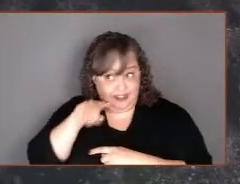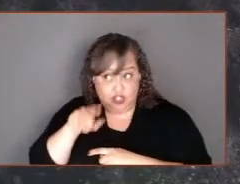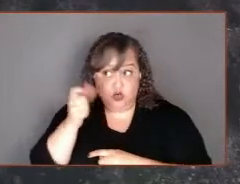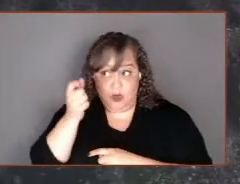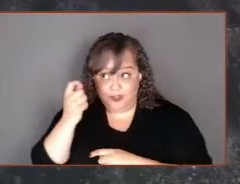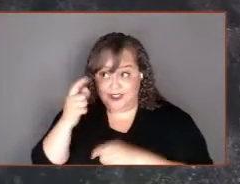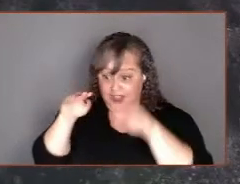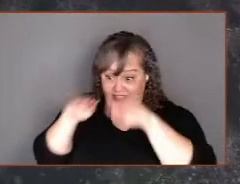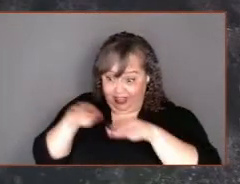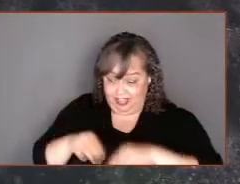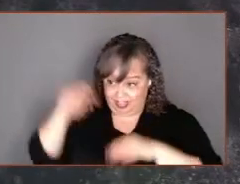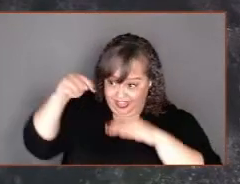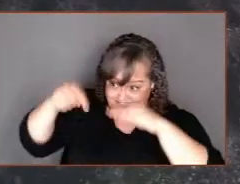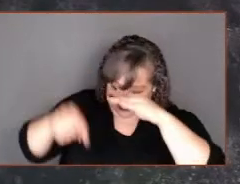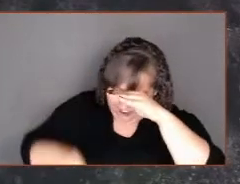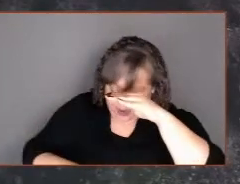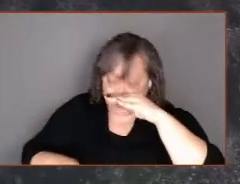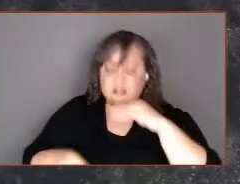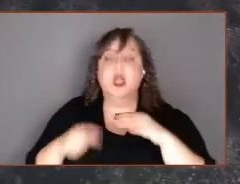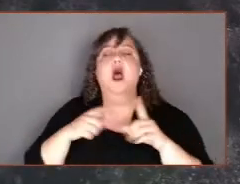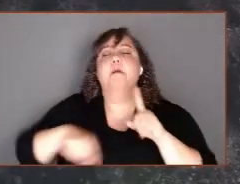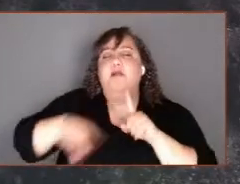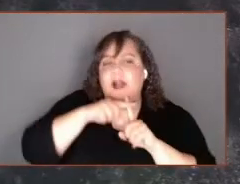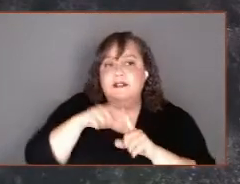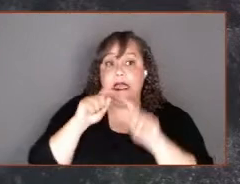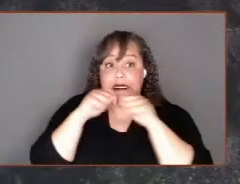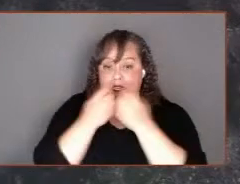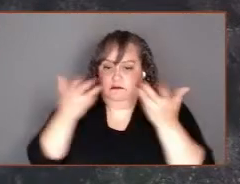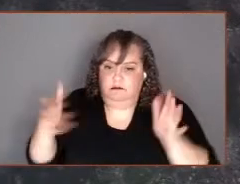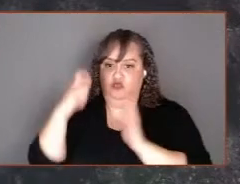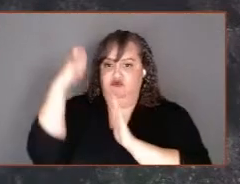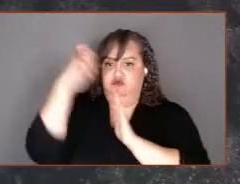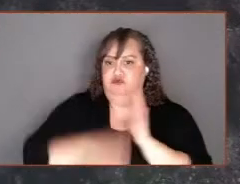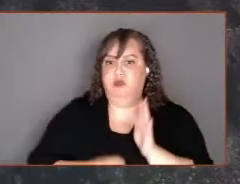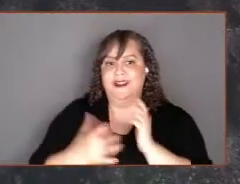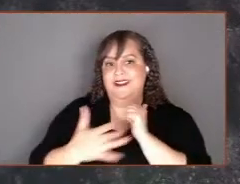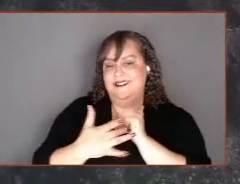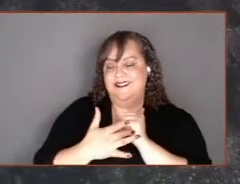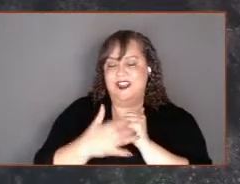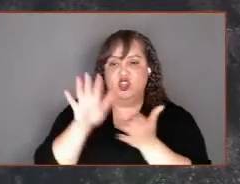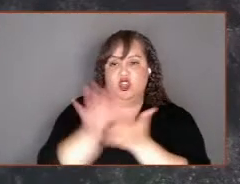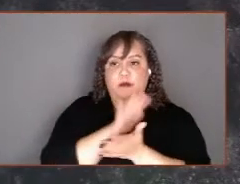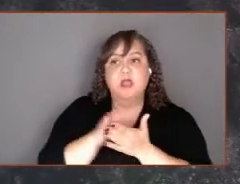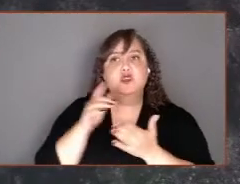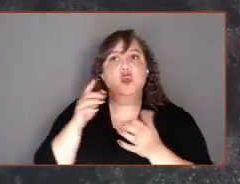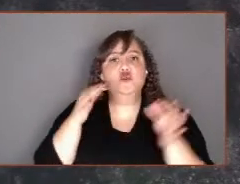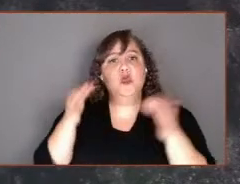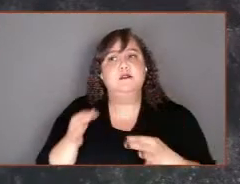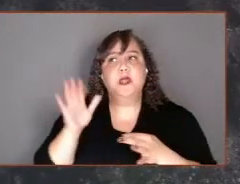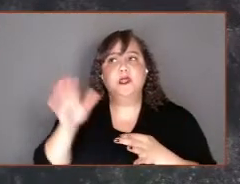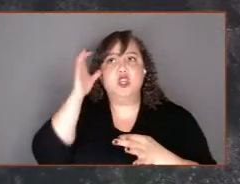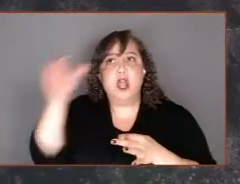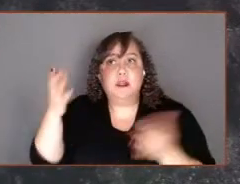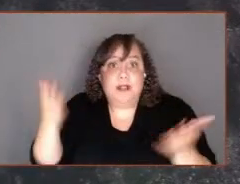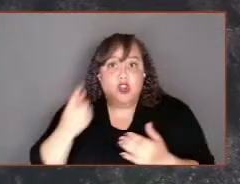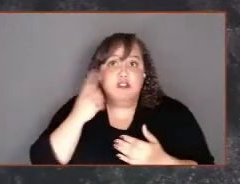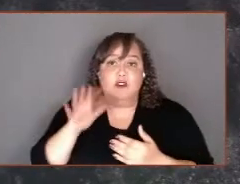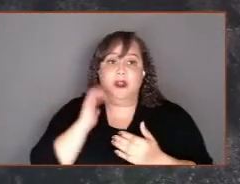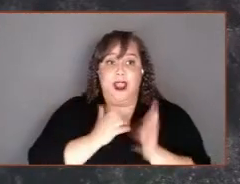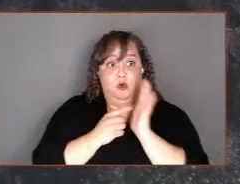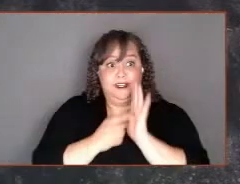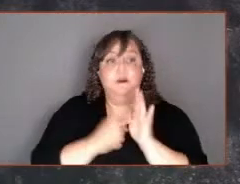teams have also written technical papers that explain not just how their concept works here for the Earth demonstration, but also how it would be adjusted